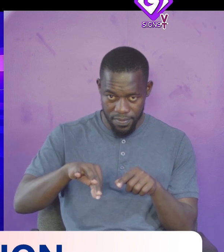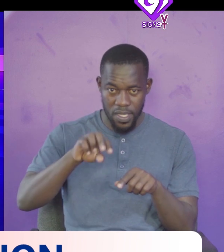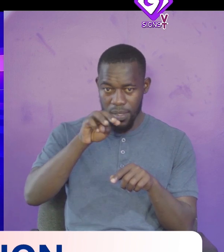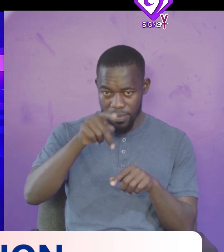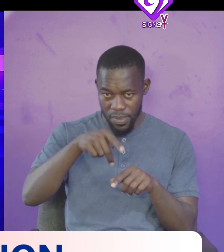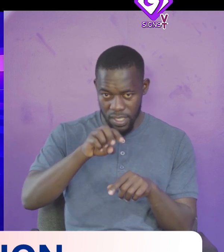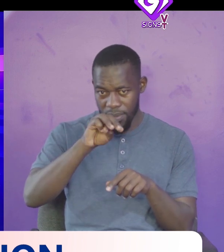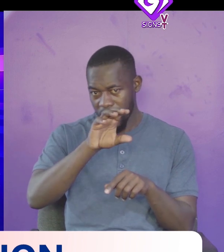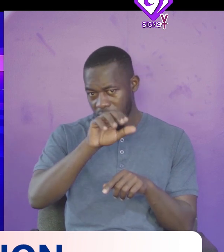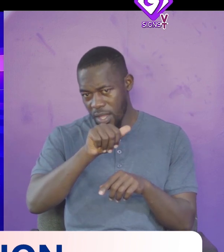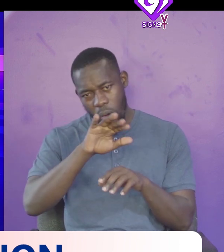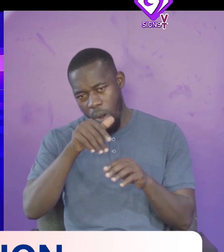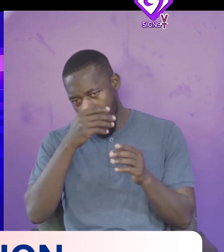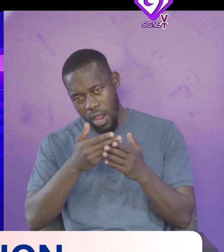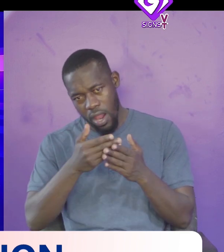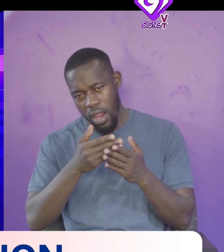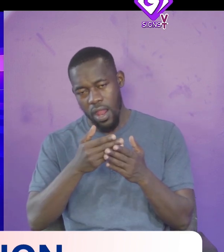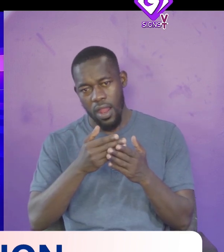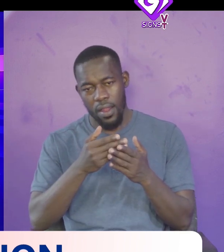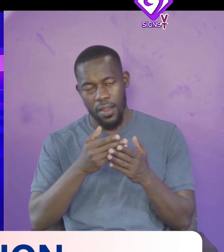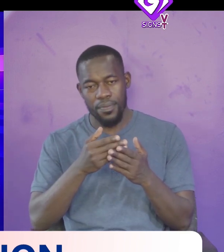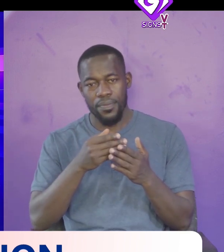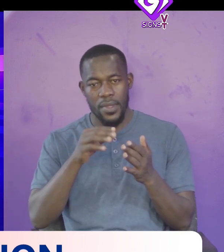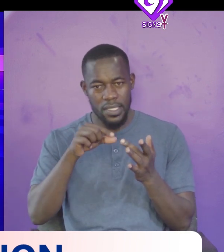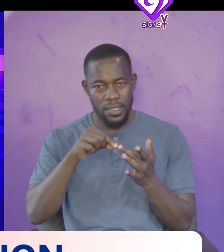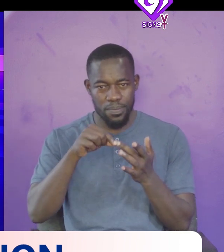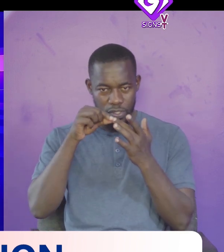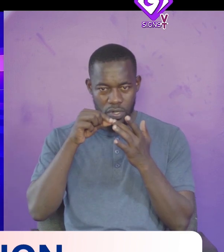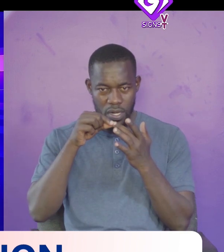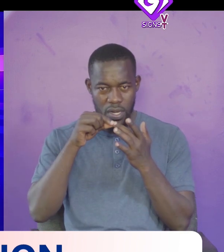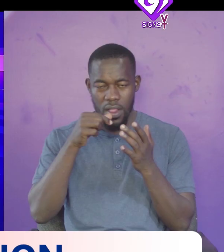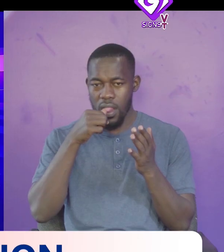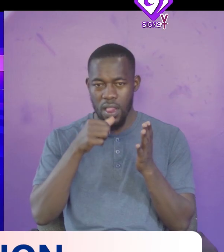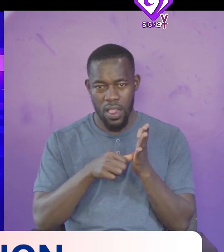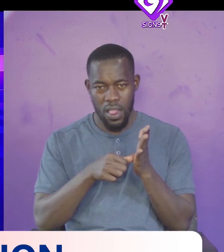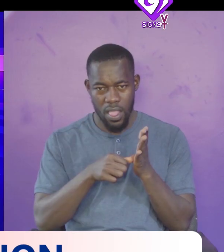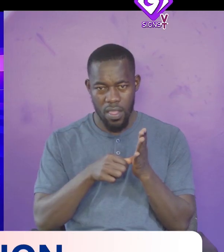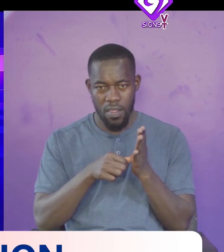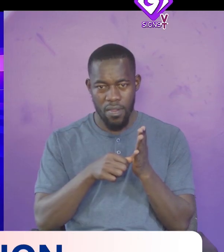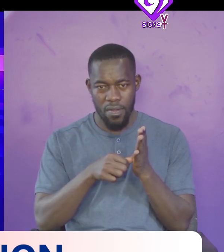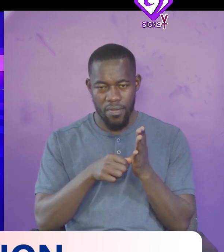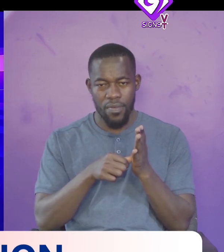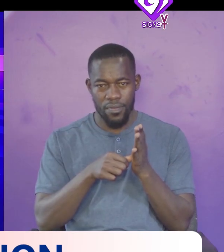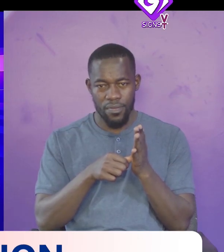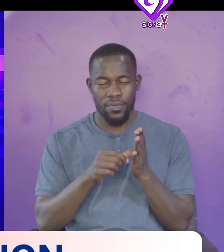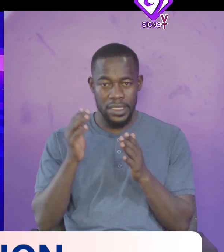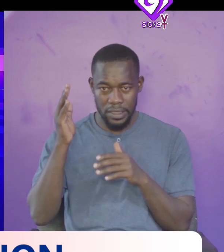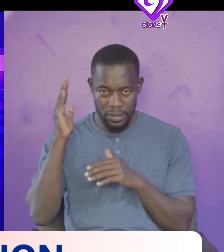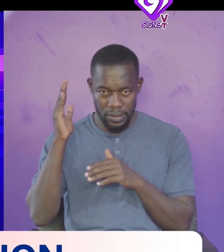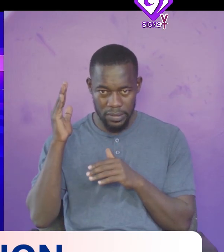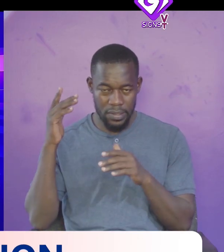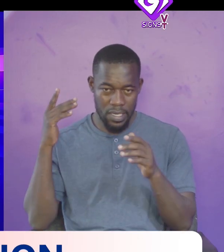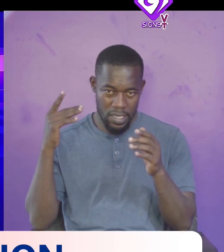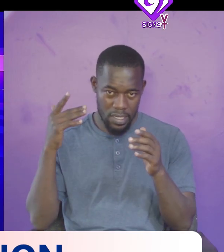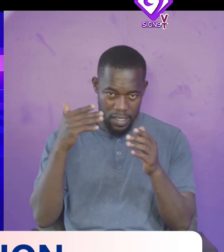put it in an envelope, a special envelope. That is an envelope that is supposed to be protected all the way. Yeah. It goes to a ballot box, a